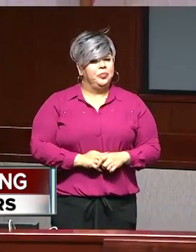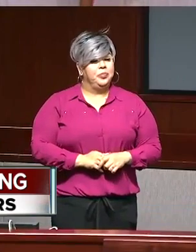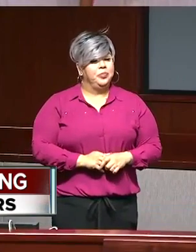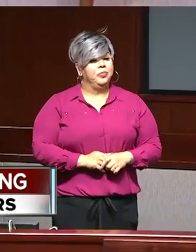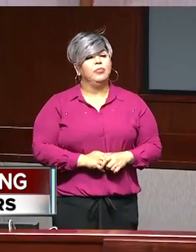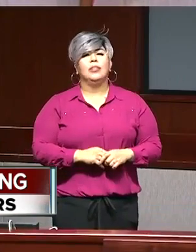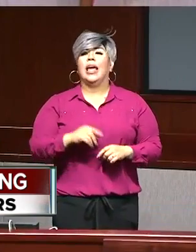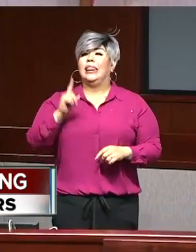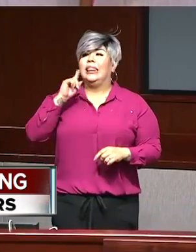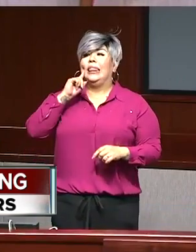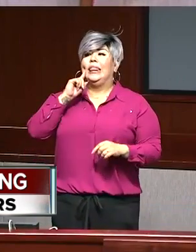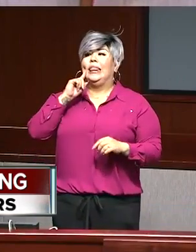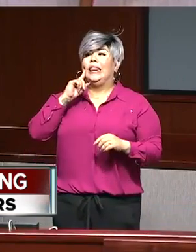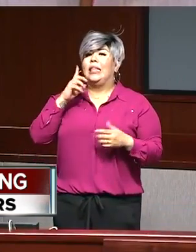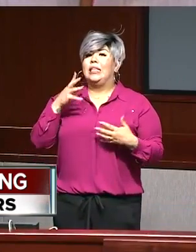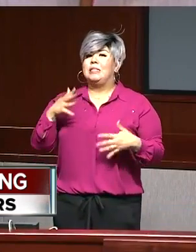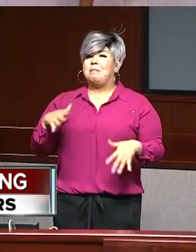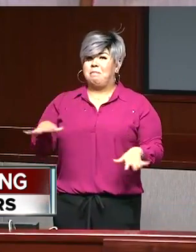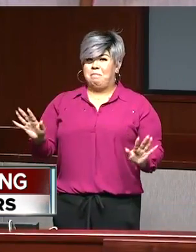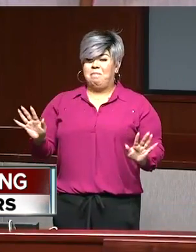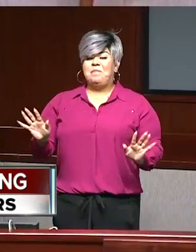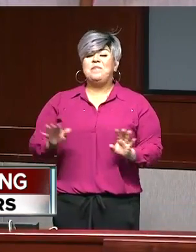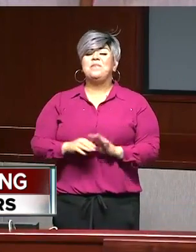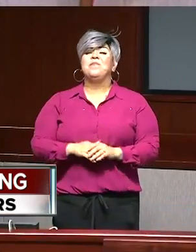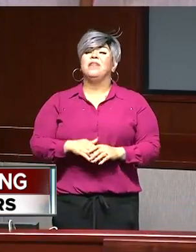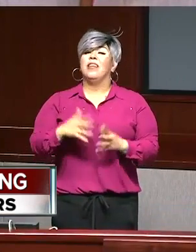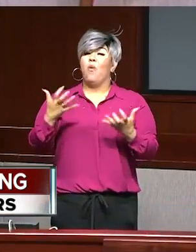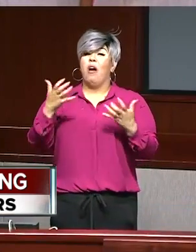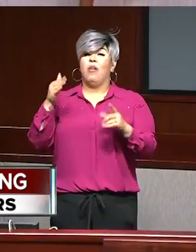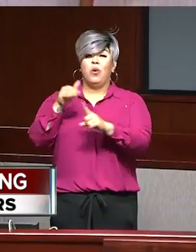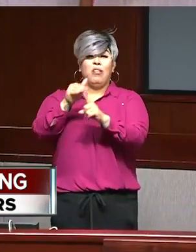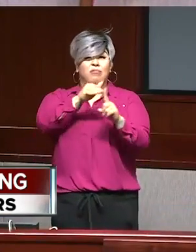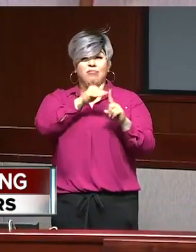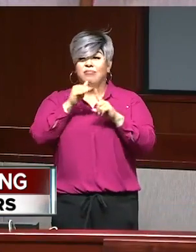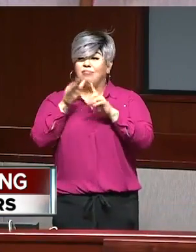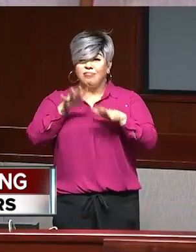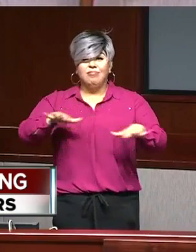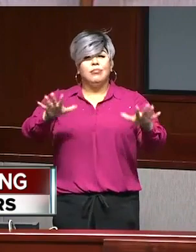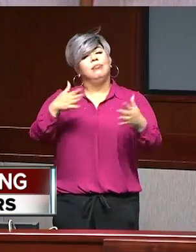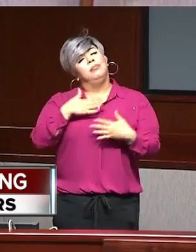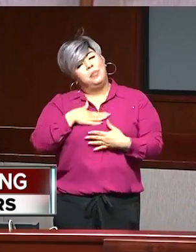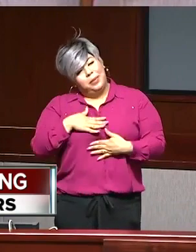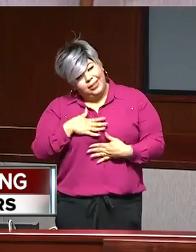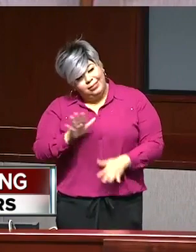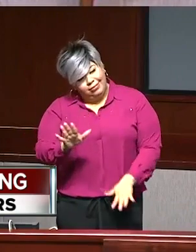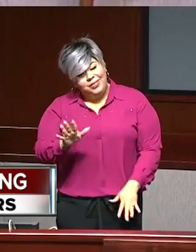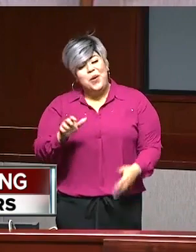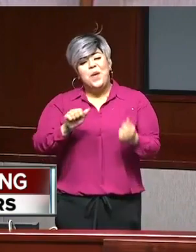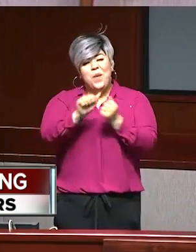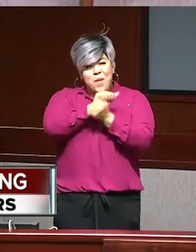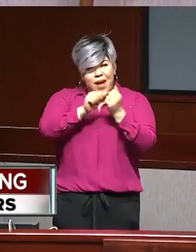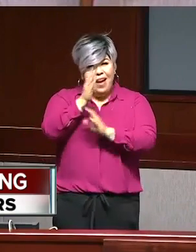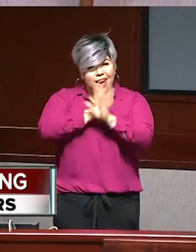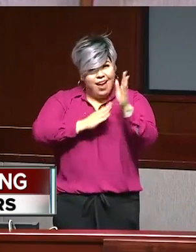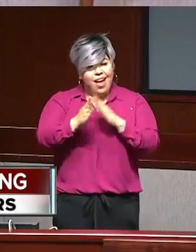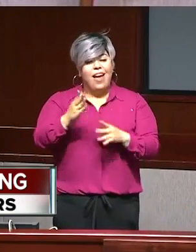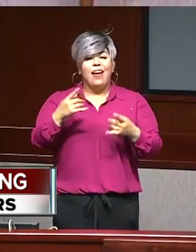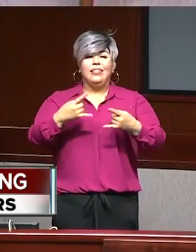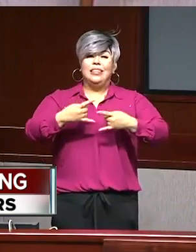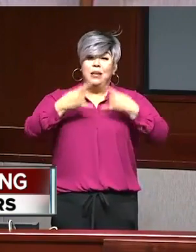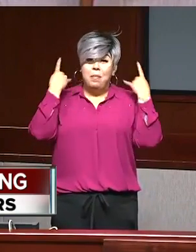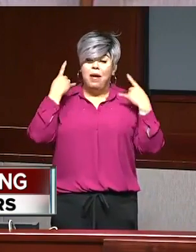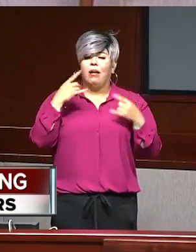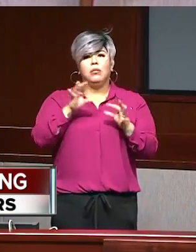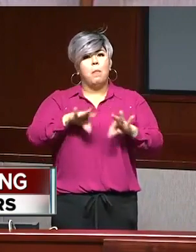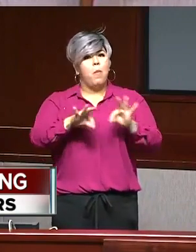Okay, I think that's all for our questions today. I want to remind everybody to wash your hands, wear your mask if you can't keep 6 feet